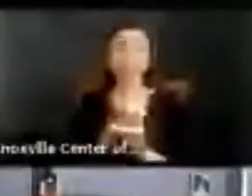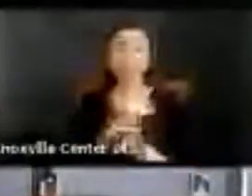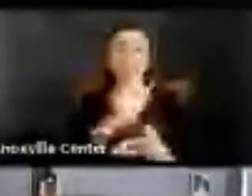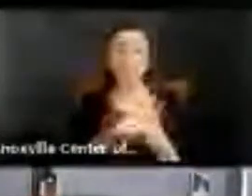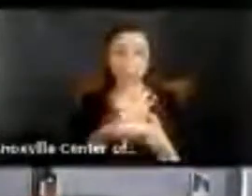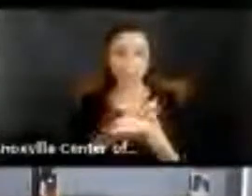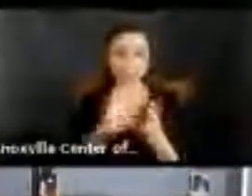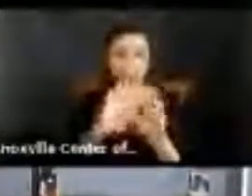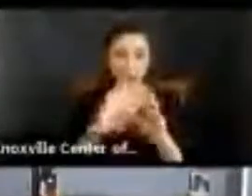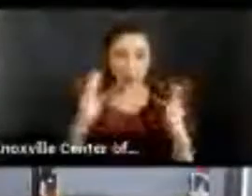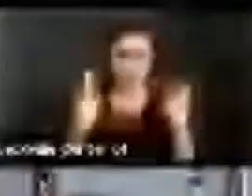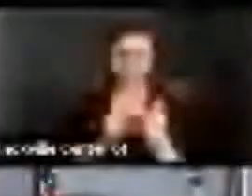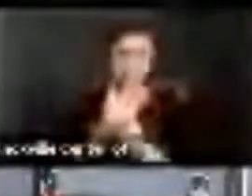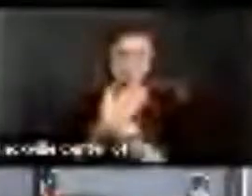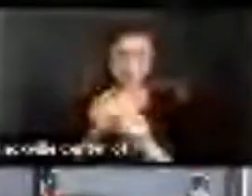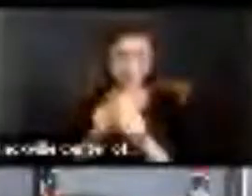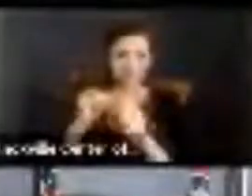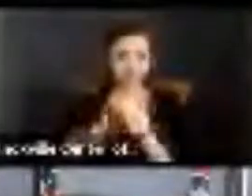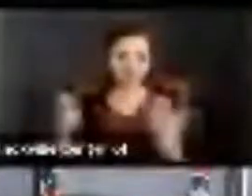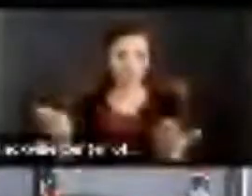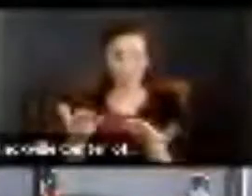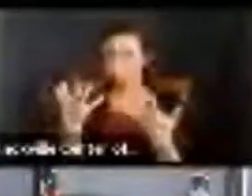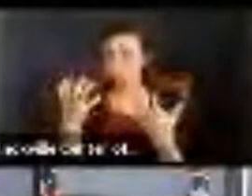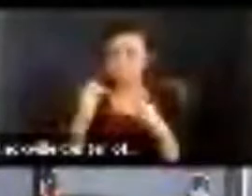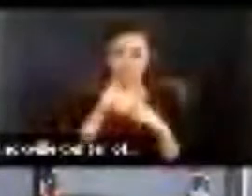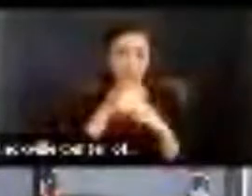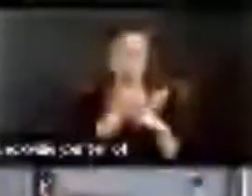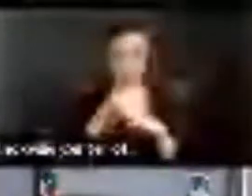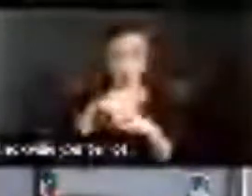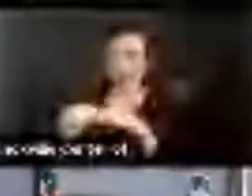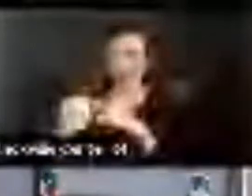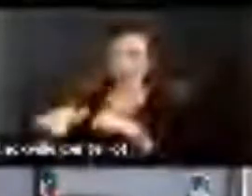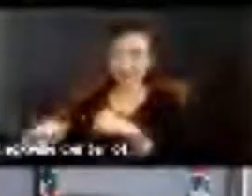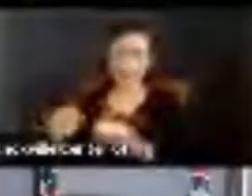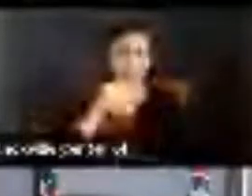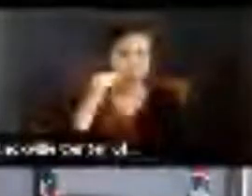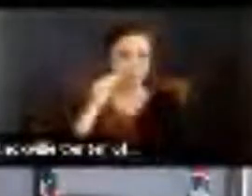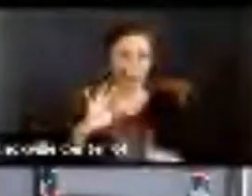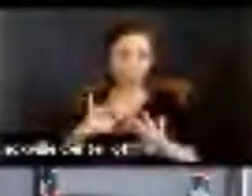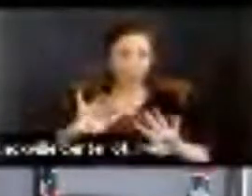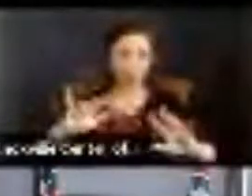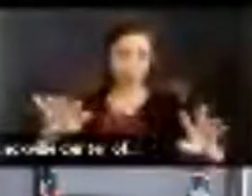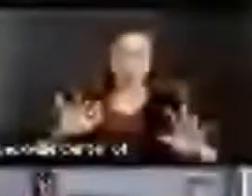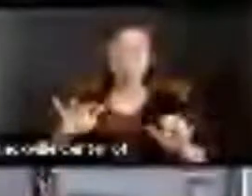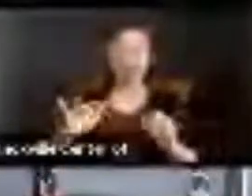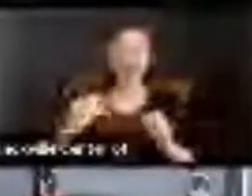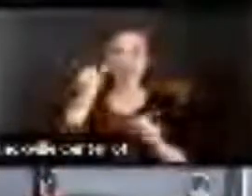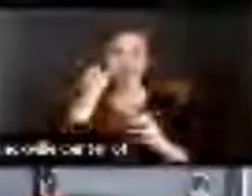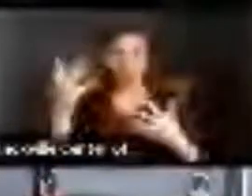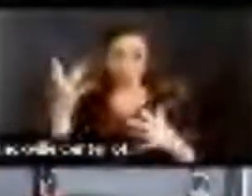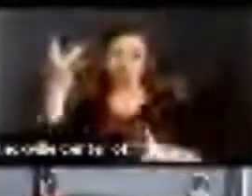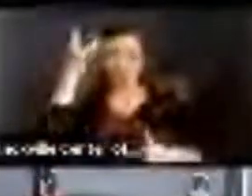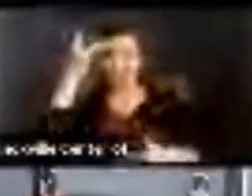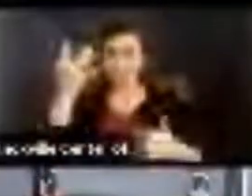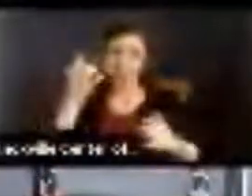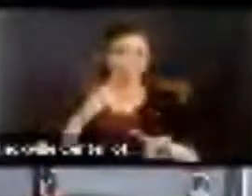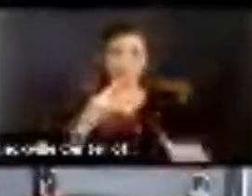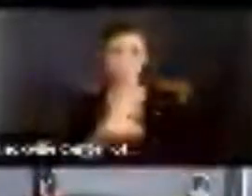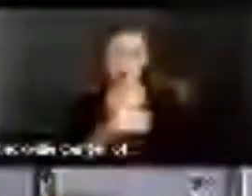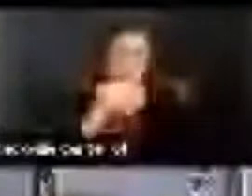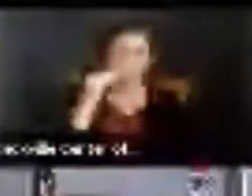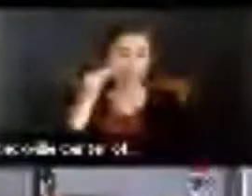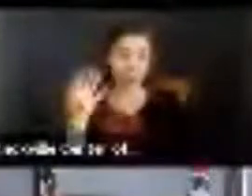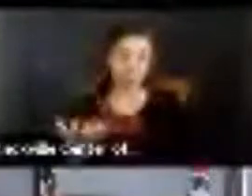here. We don't want to be sending our students back home with illness. So I think that as